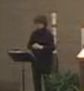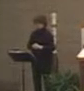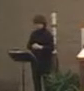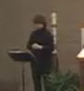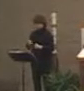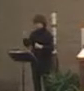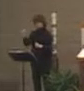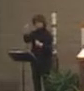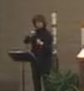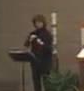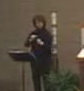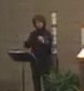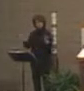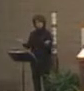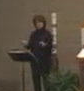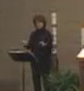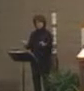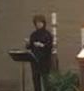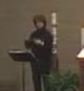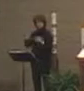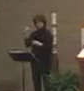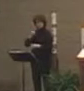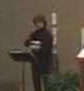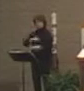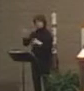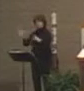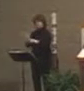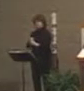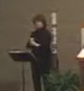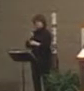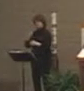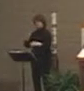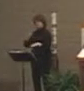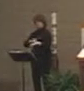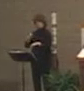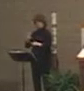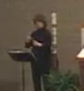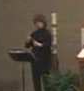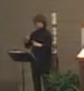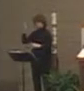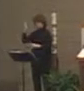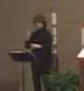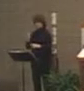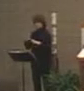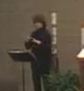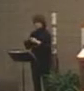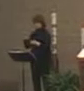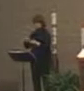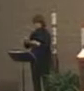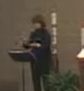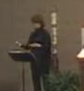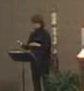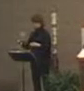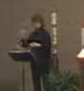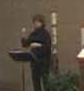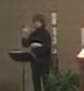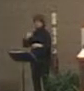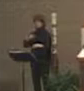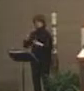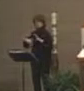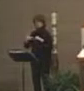Each and every one of us also gets this call from God in some way, shape, or form. We're all called to that